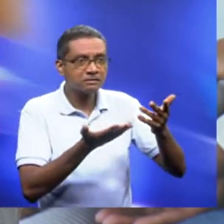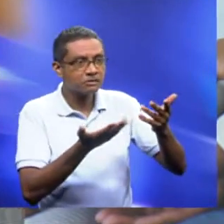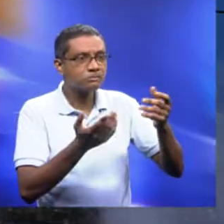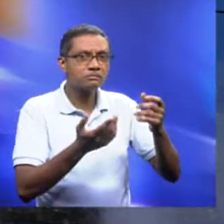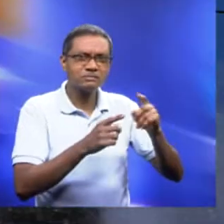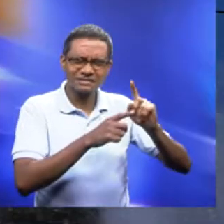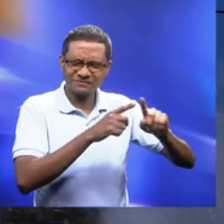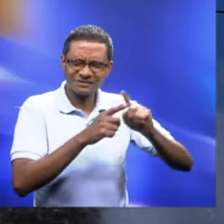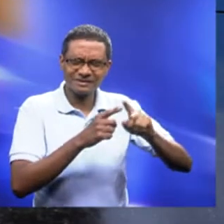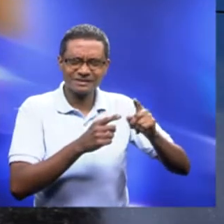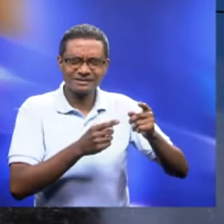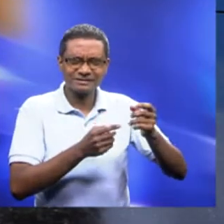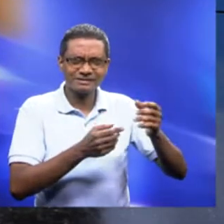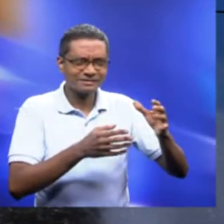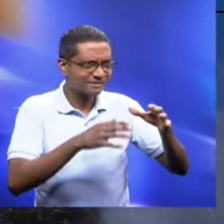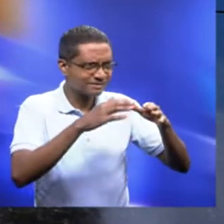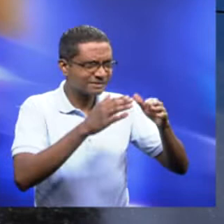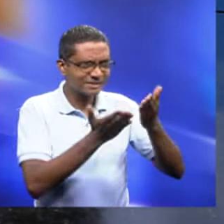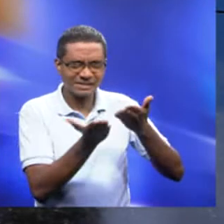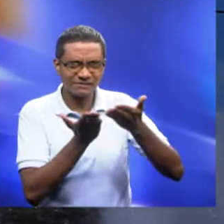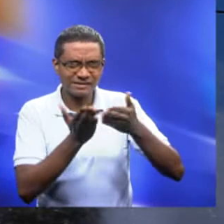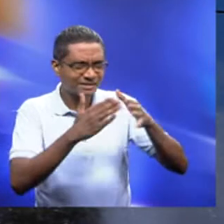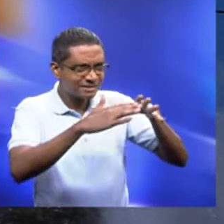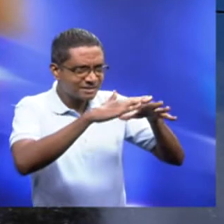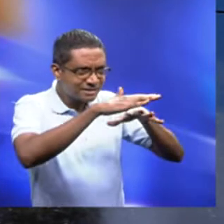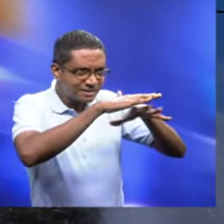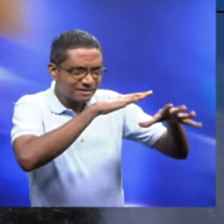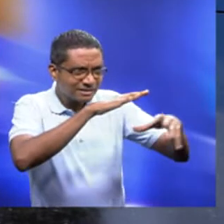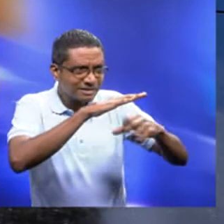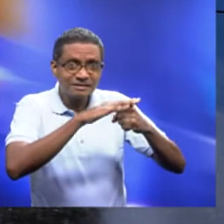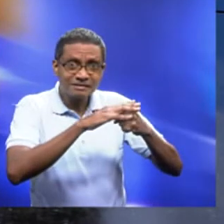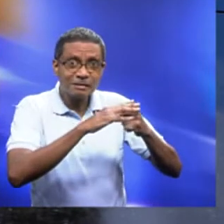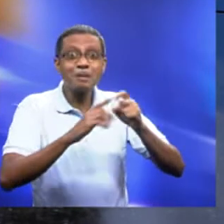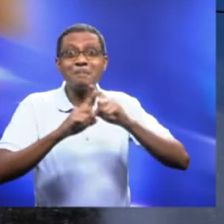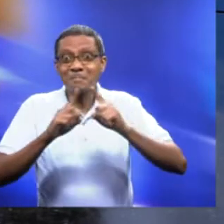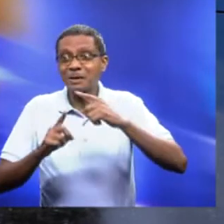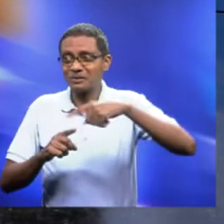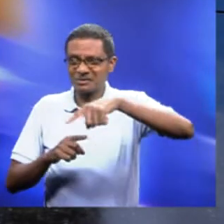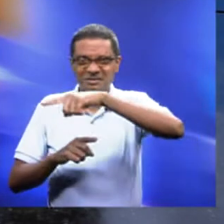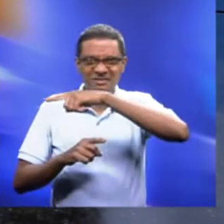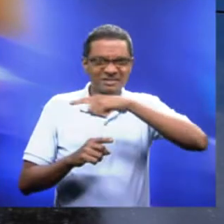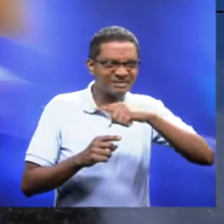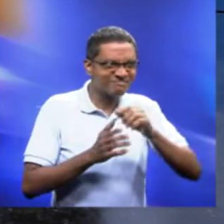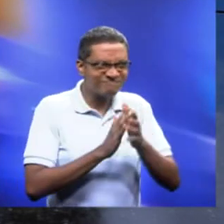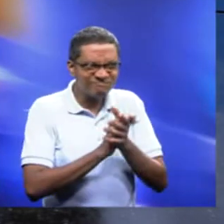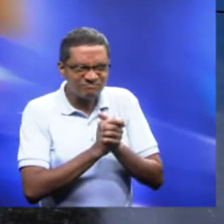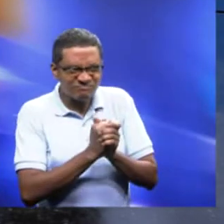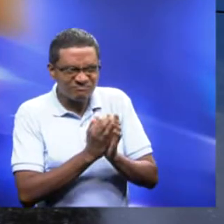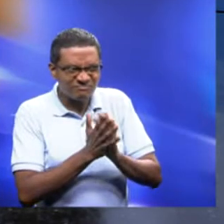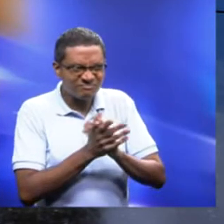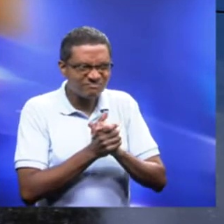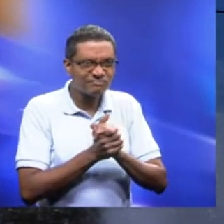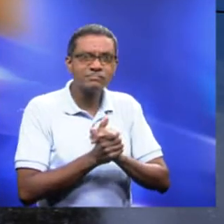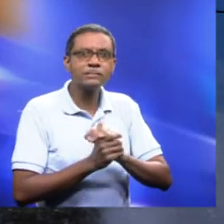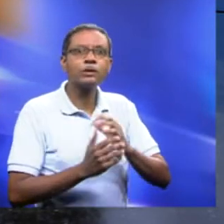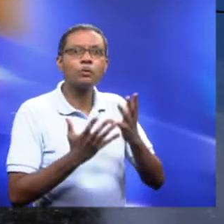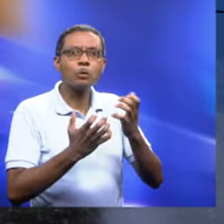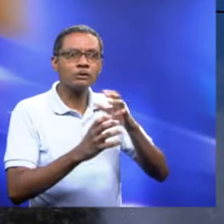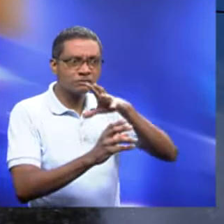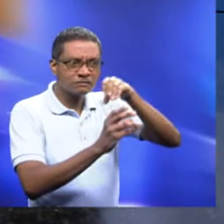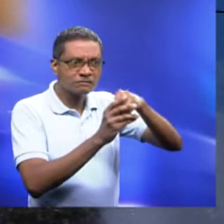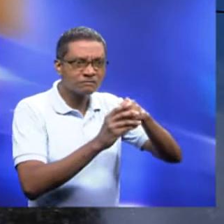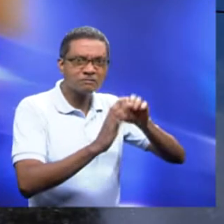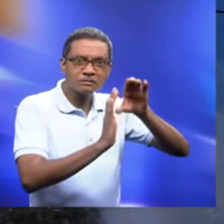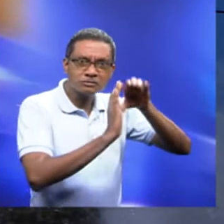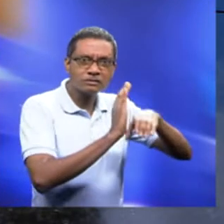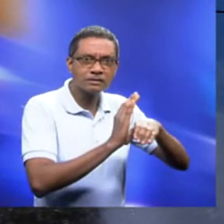I've mentioned, vulnerability and risk assessments, the government of Trinidad and Tobago has entered into an arrangement with the United Kingdom